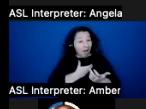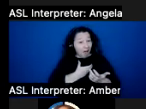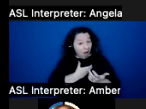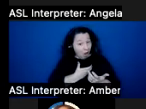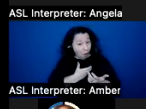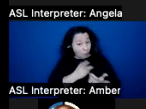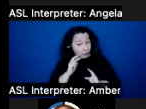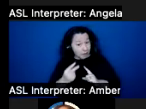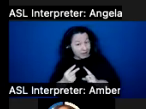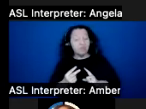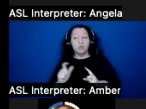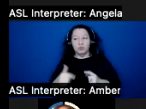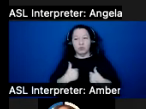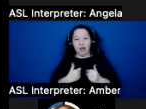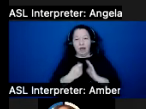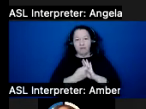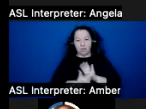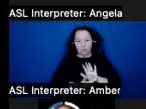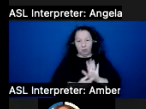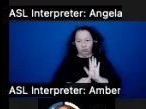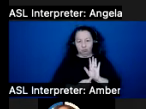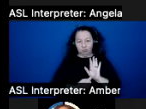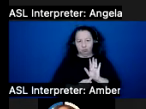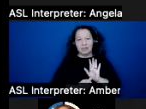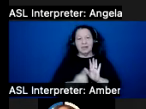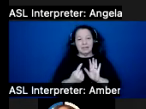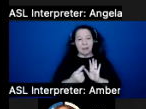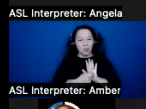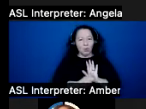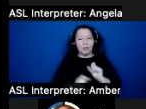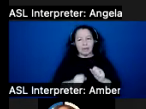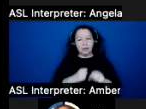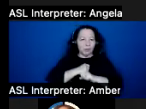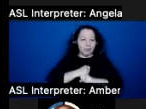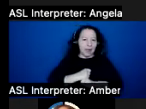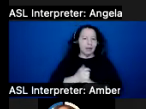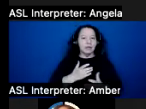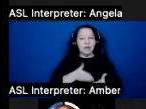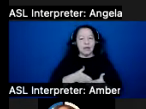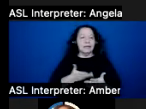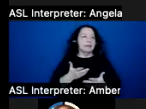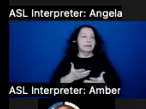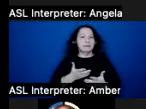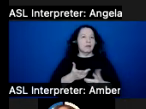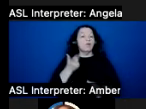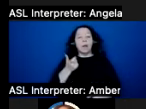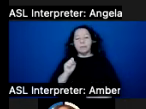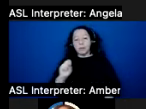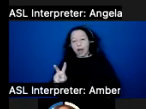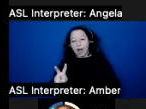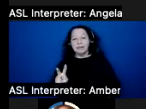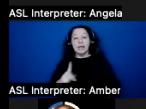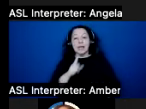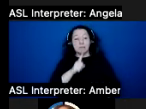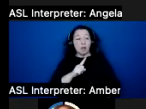a statute, an enforceable statute to protect against sexual violence and to hold everyone accountable for